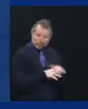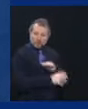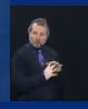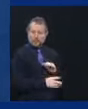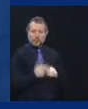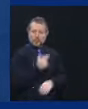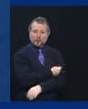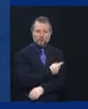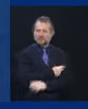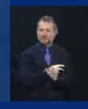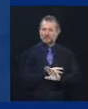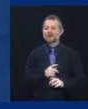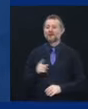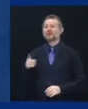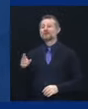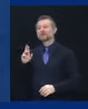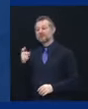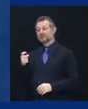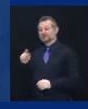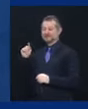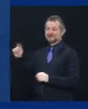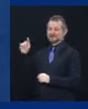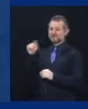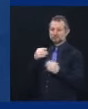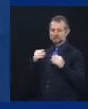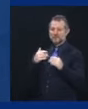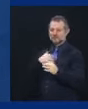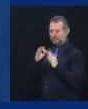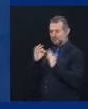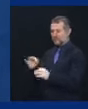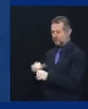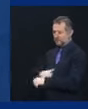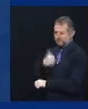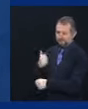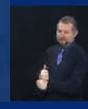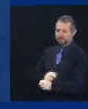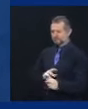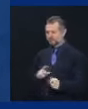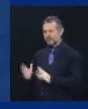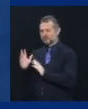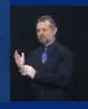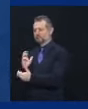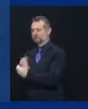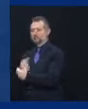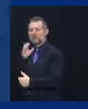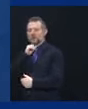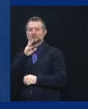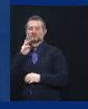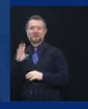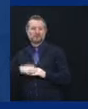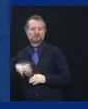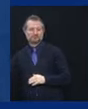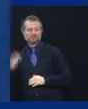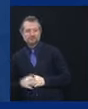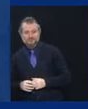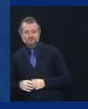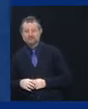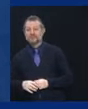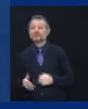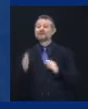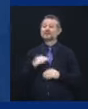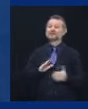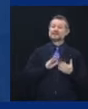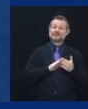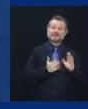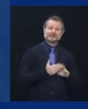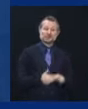Pharmacies are better accommodated to handle 65-plus. The city and county